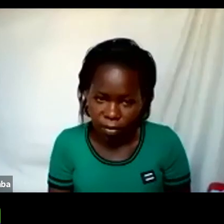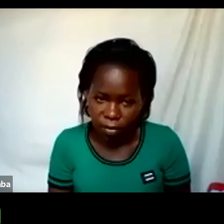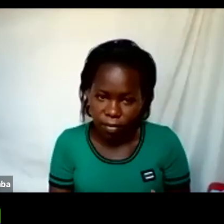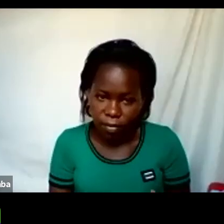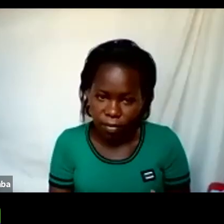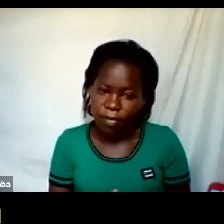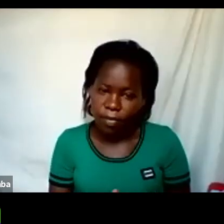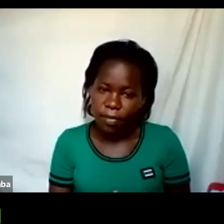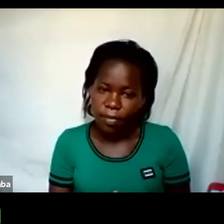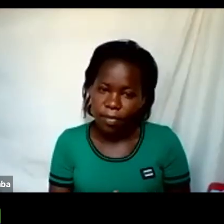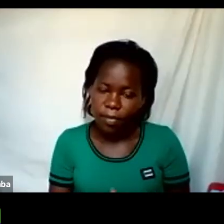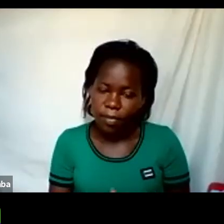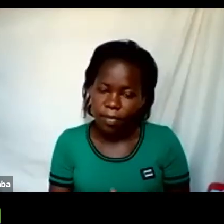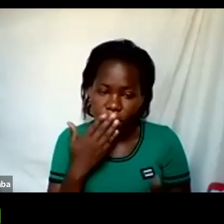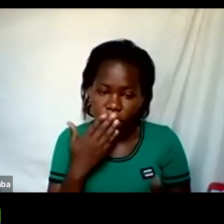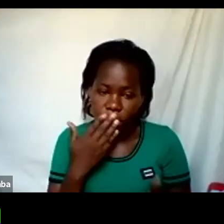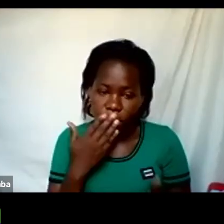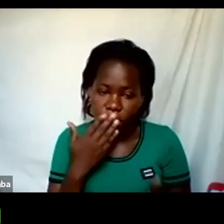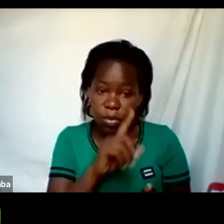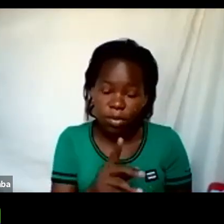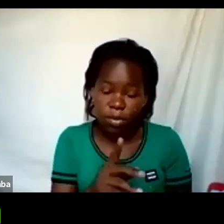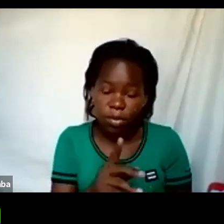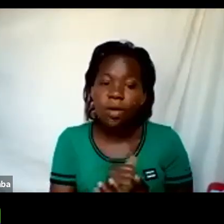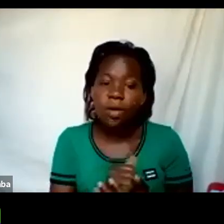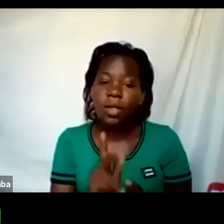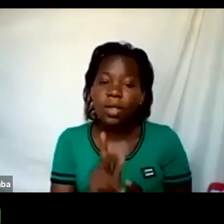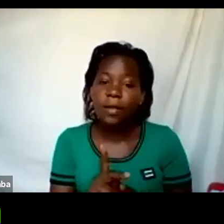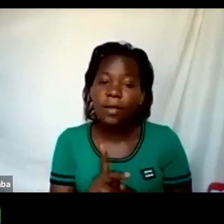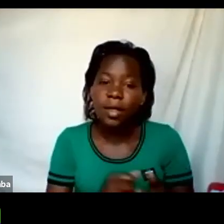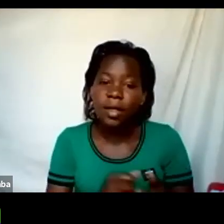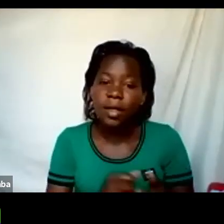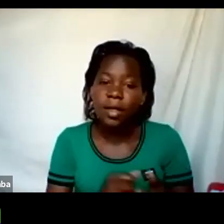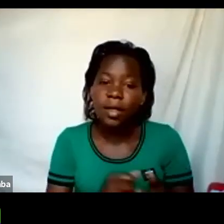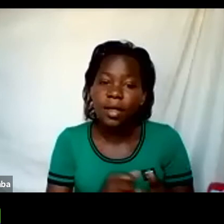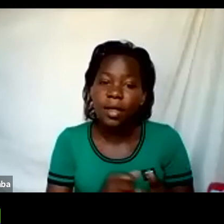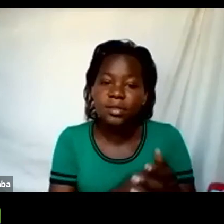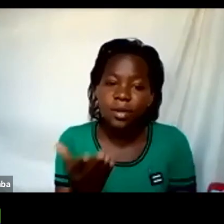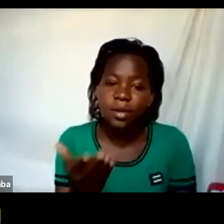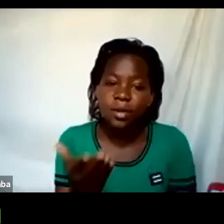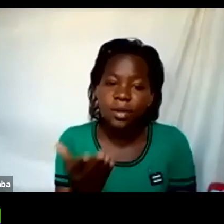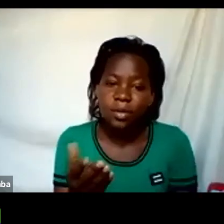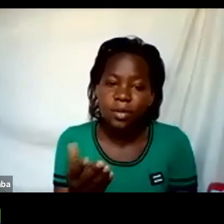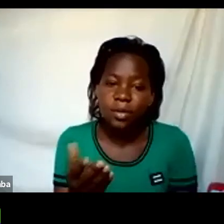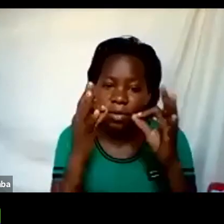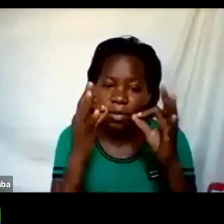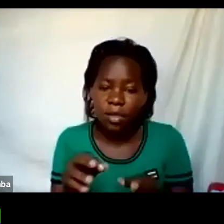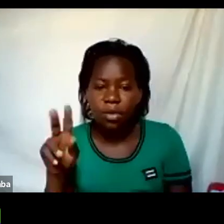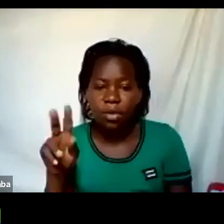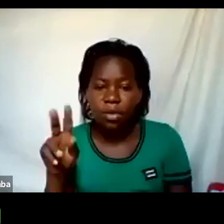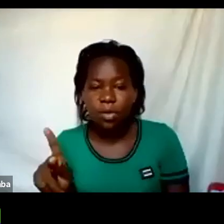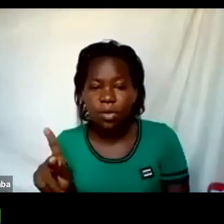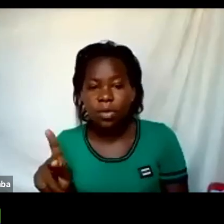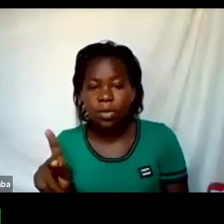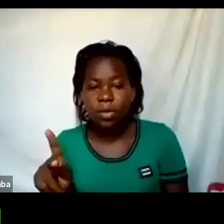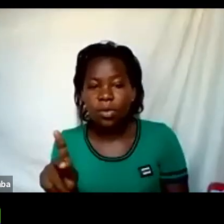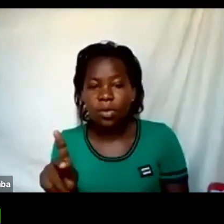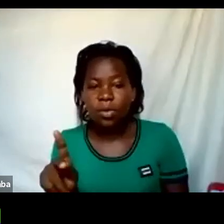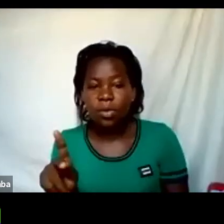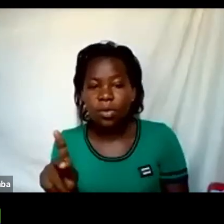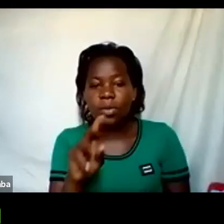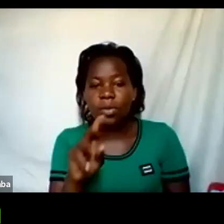It's a very good question. I actually supported a product in the UK called Matuga Ram.